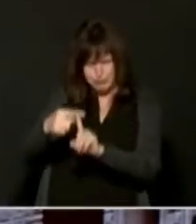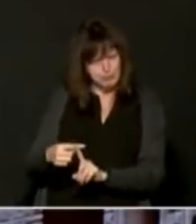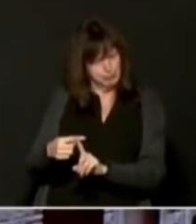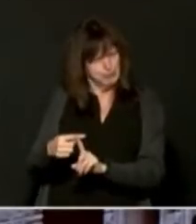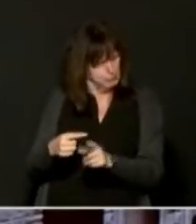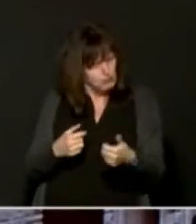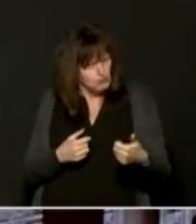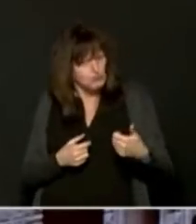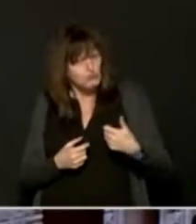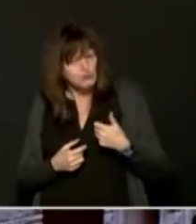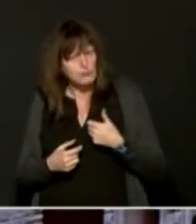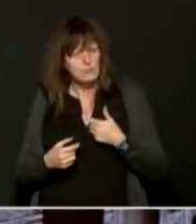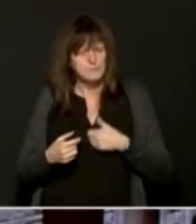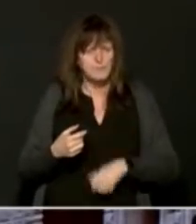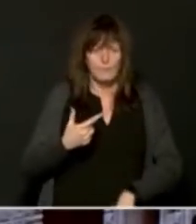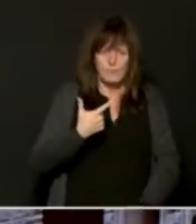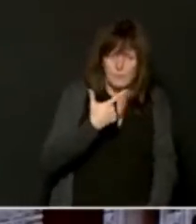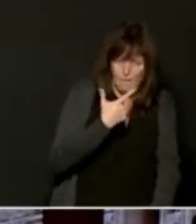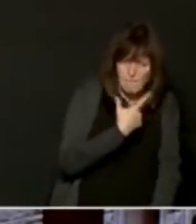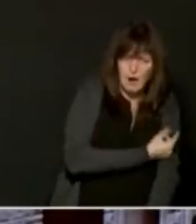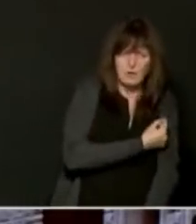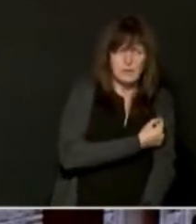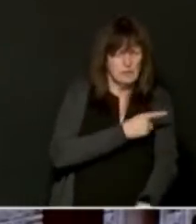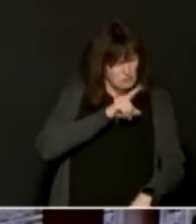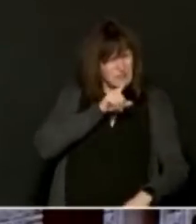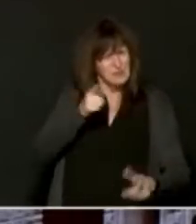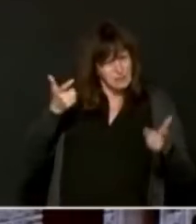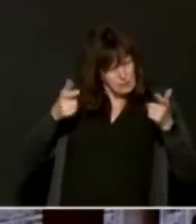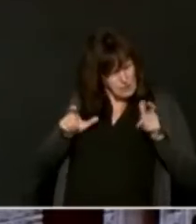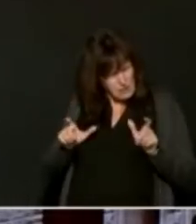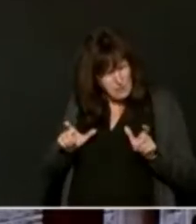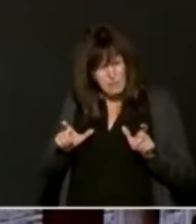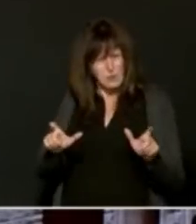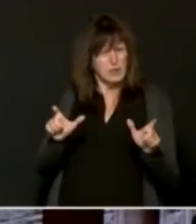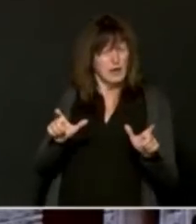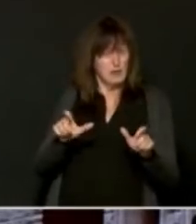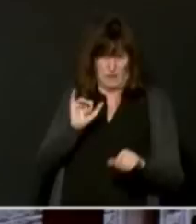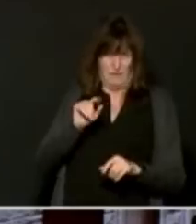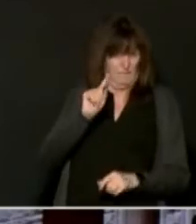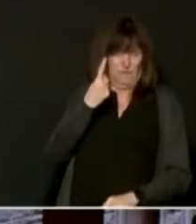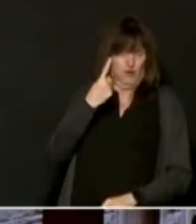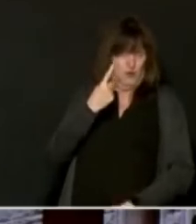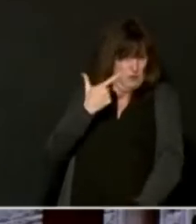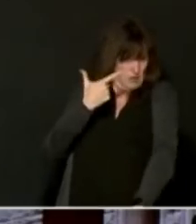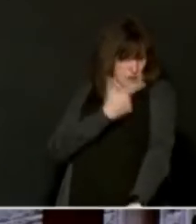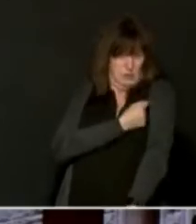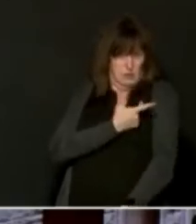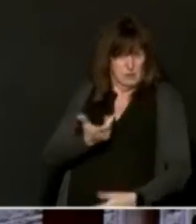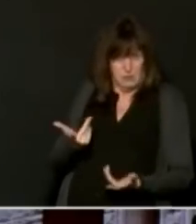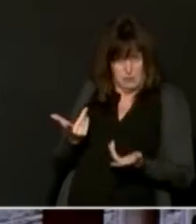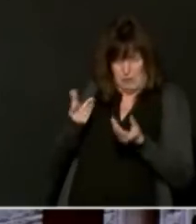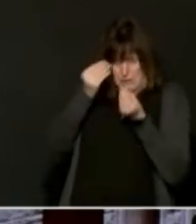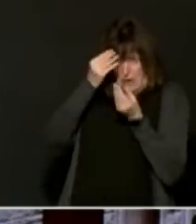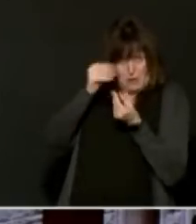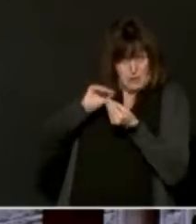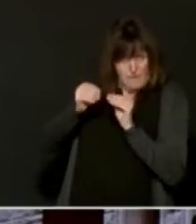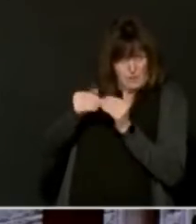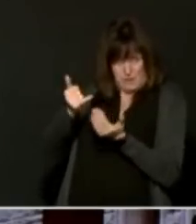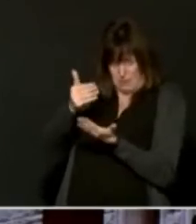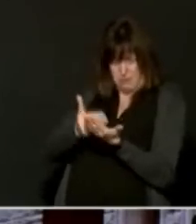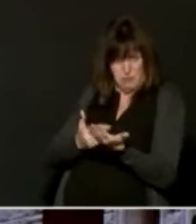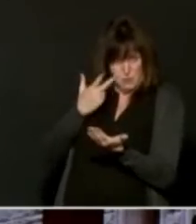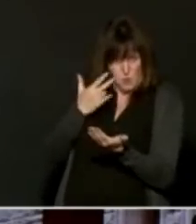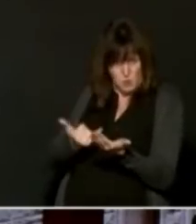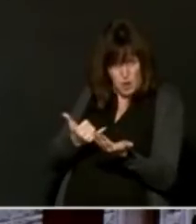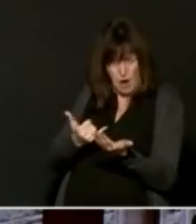significant protection from the first dose based upon data that we saw as recently as today and over earlier this week.